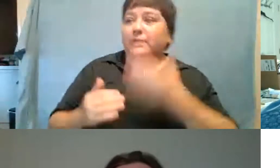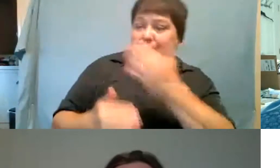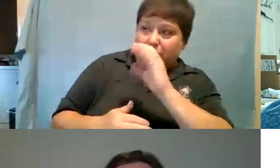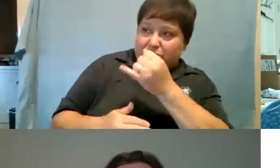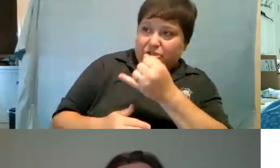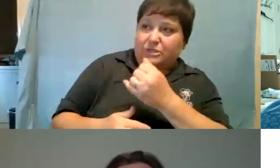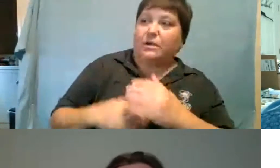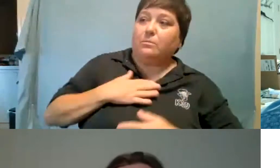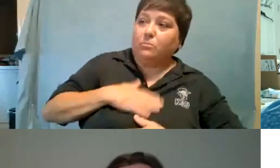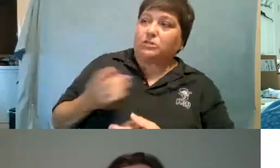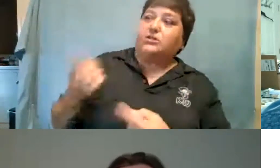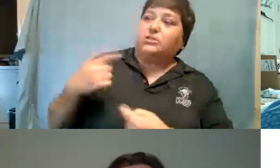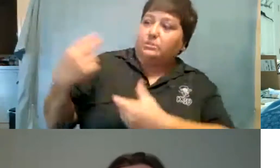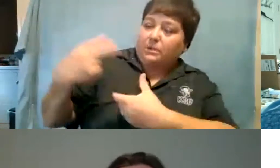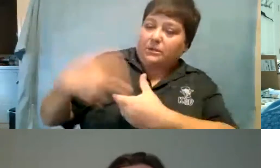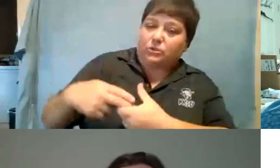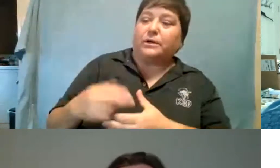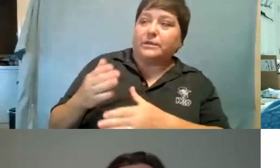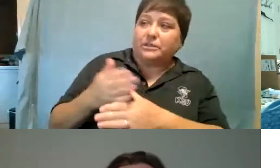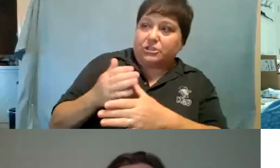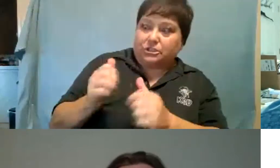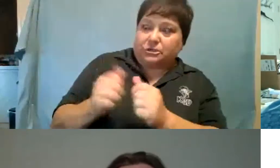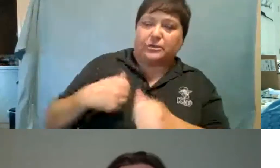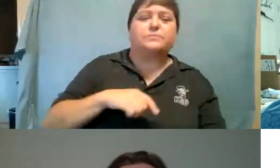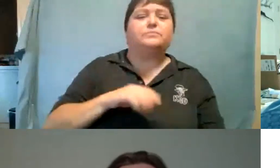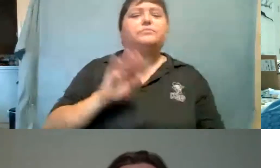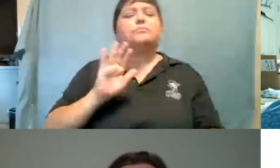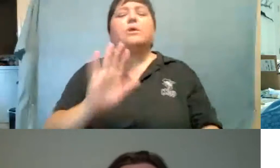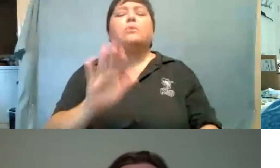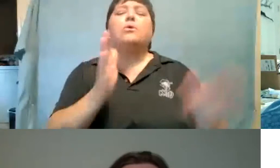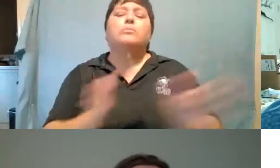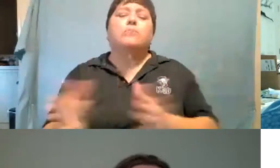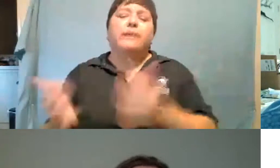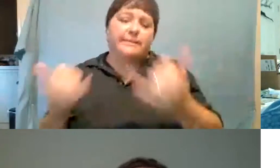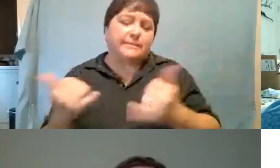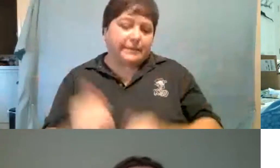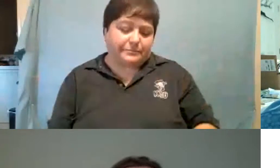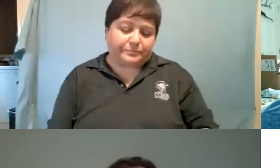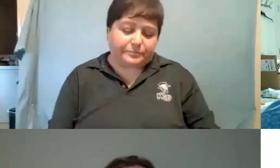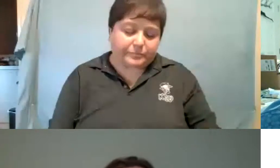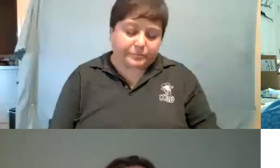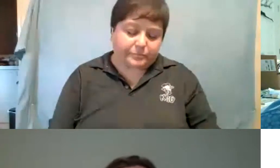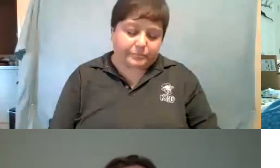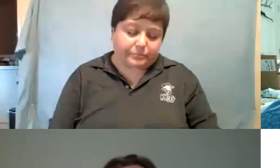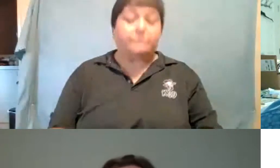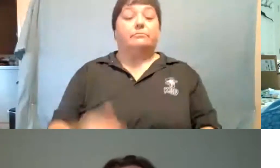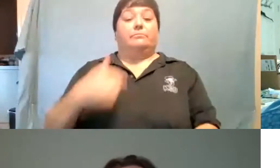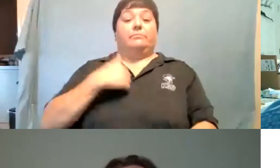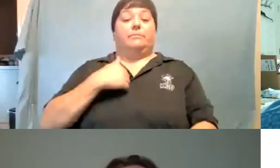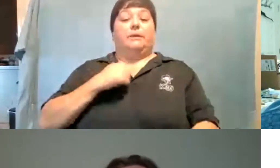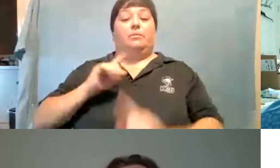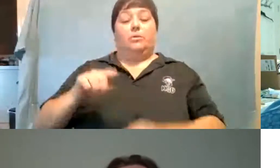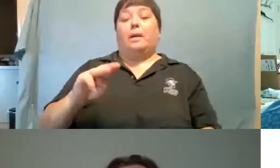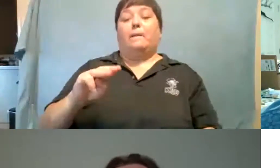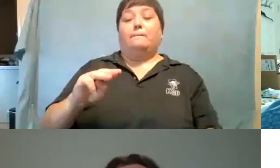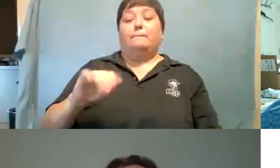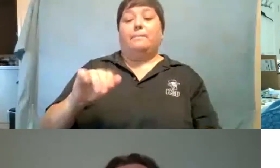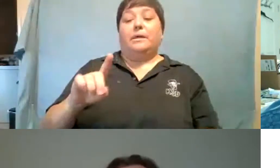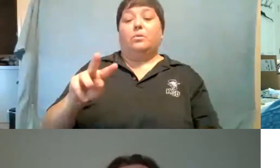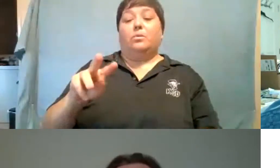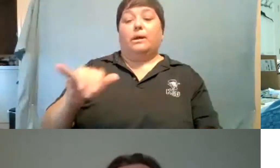really appreciate you coming back to share with us. What are your plans now? I will be attending Midway